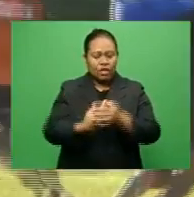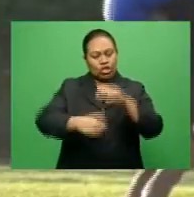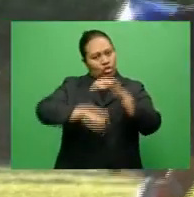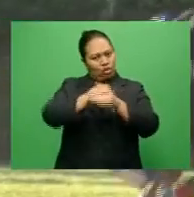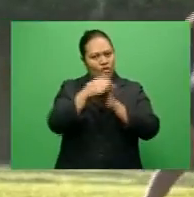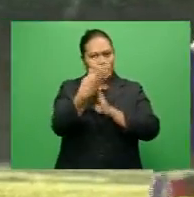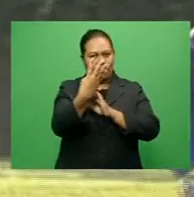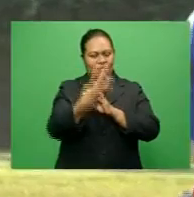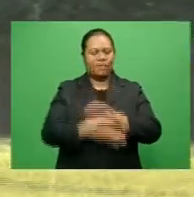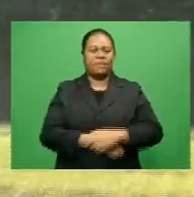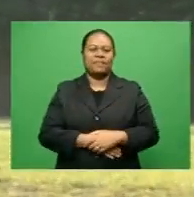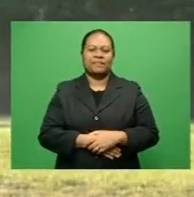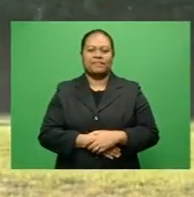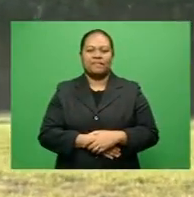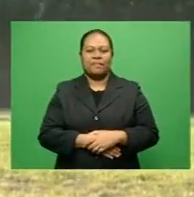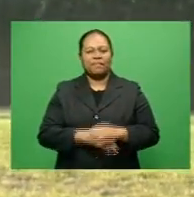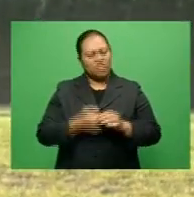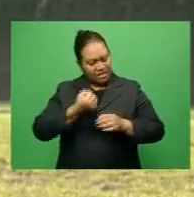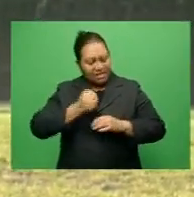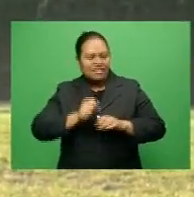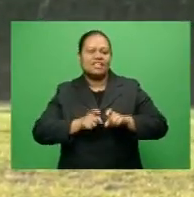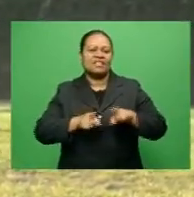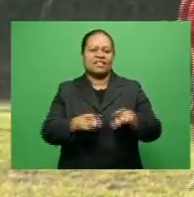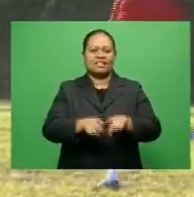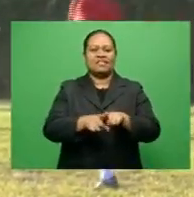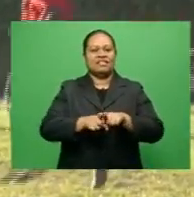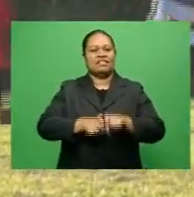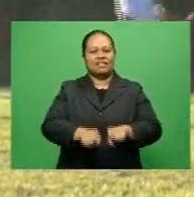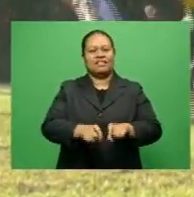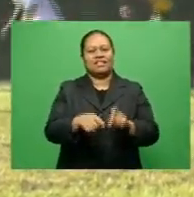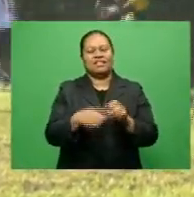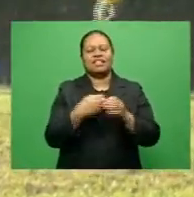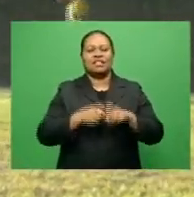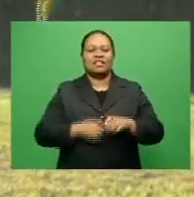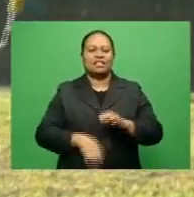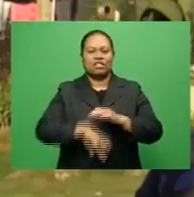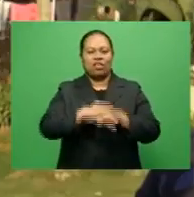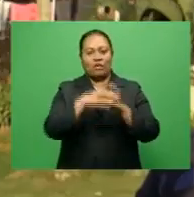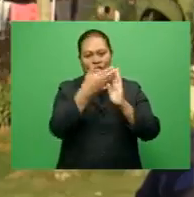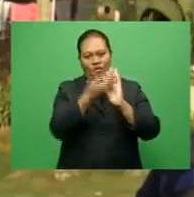these years. So we're still in the top 4, and despite the young boys